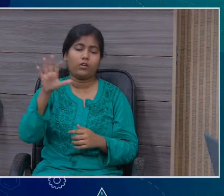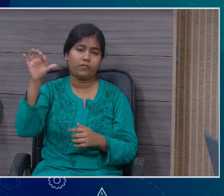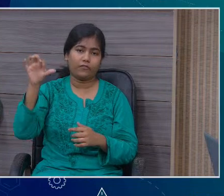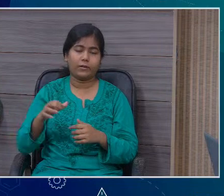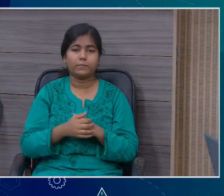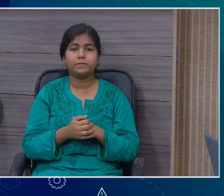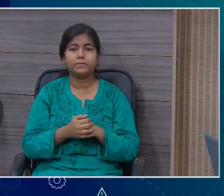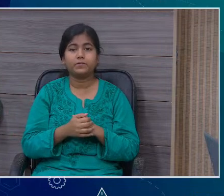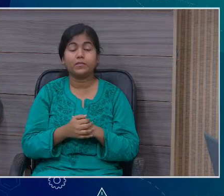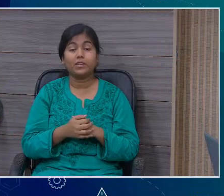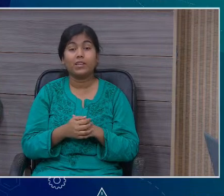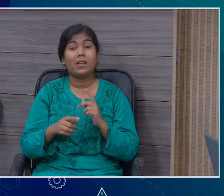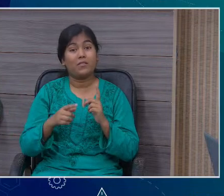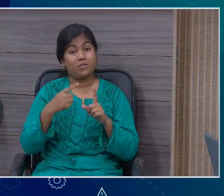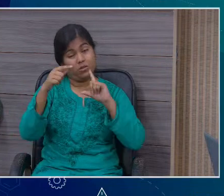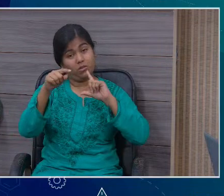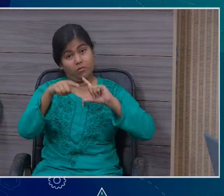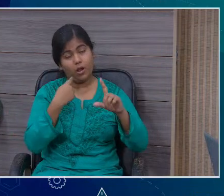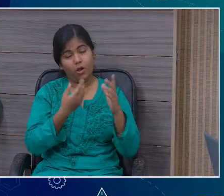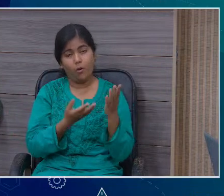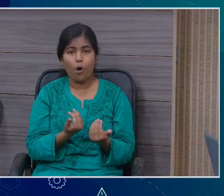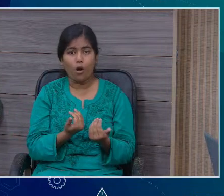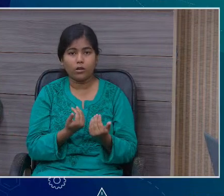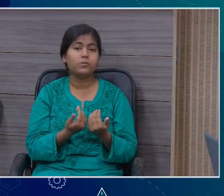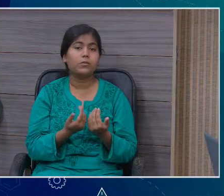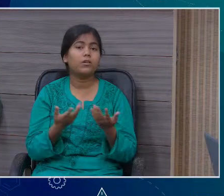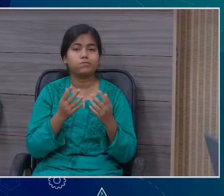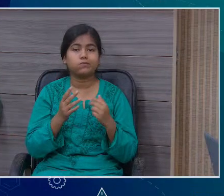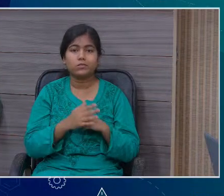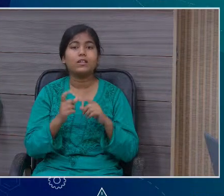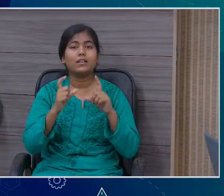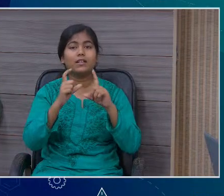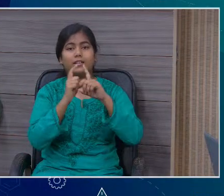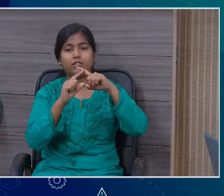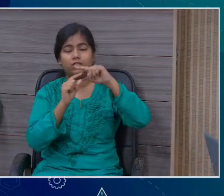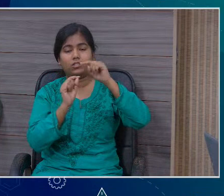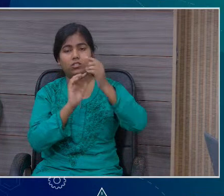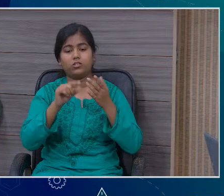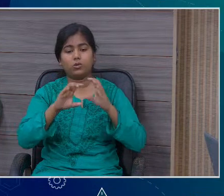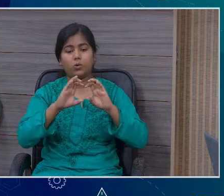8800440559. And if you want to email us your queries, the email ID would be